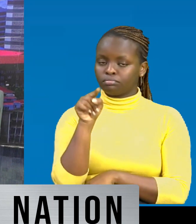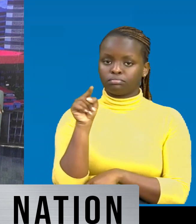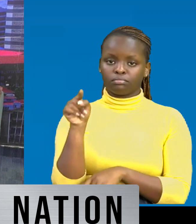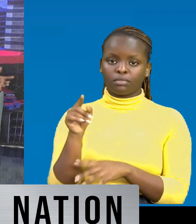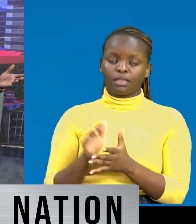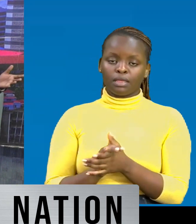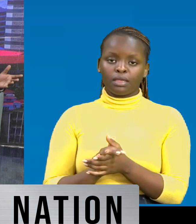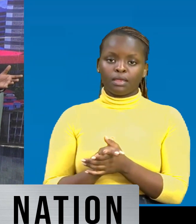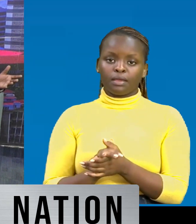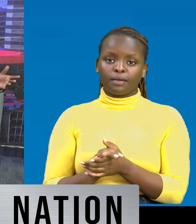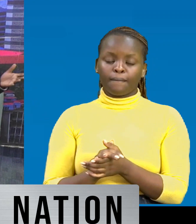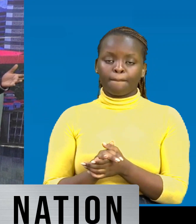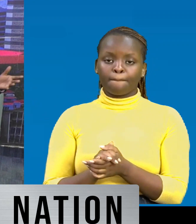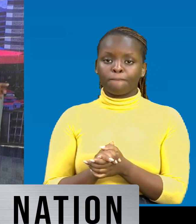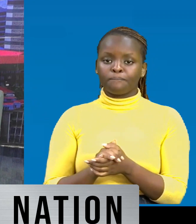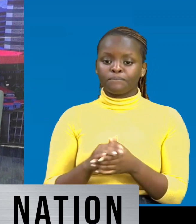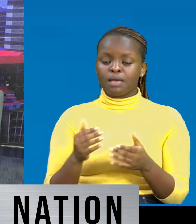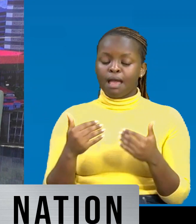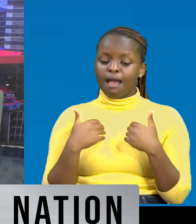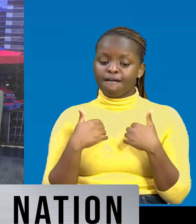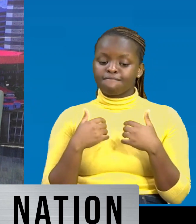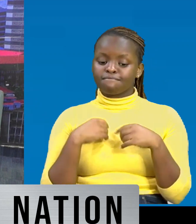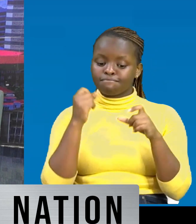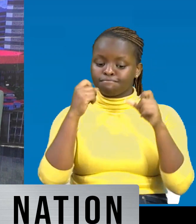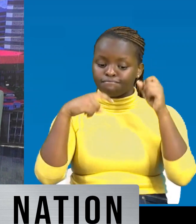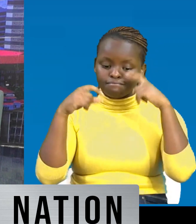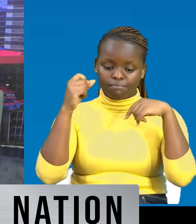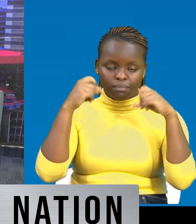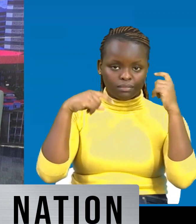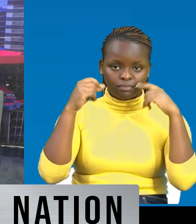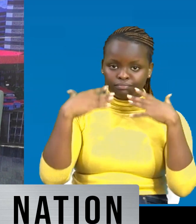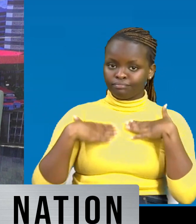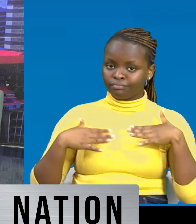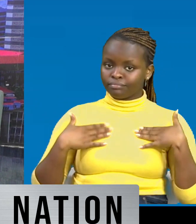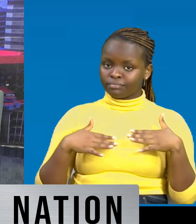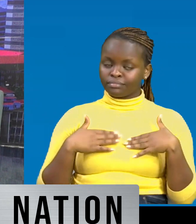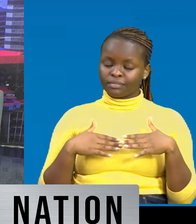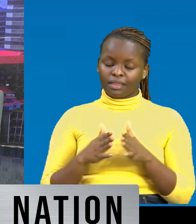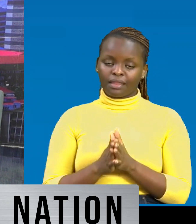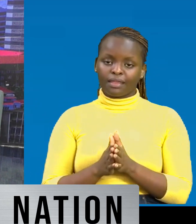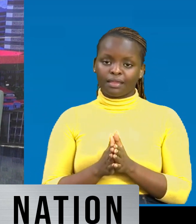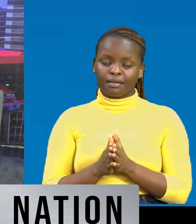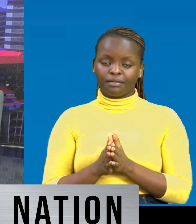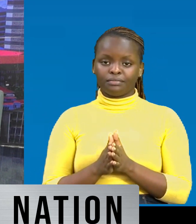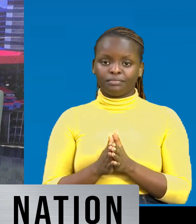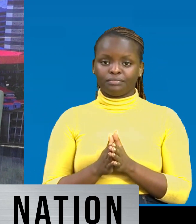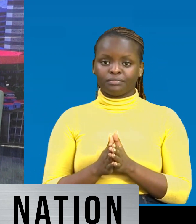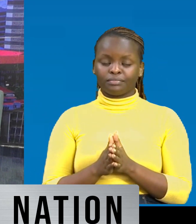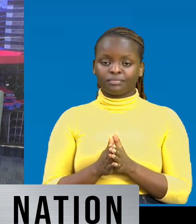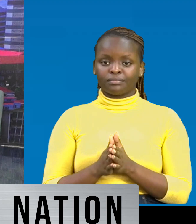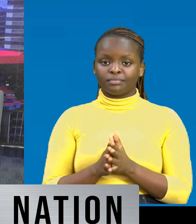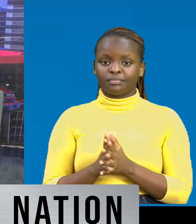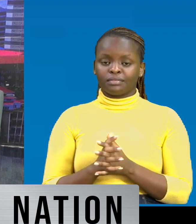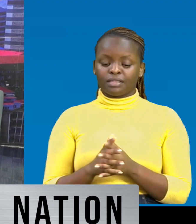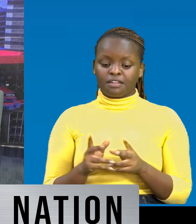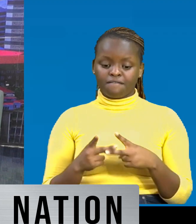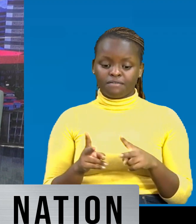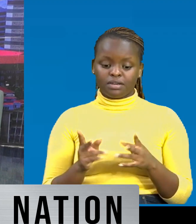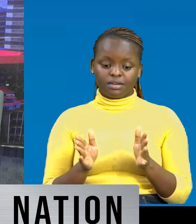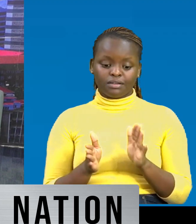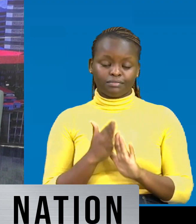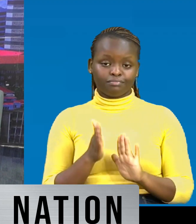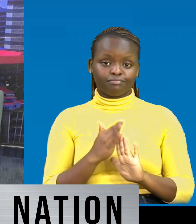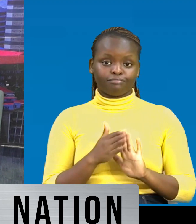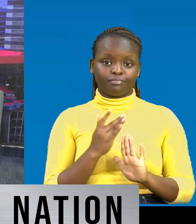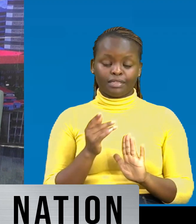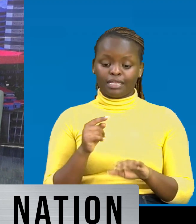are rolling in, and there is a hue and cry all through. Sensitive manenos. Why don't we like our people? Very quickly, because